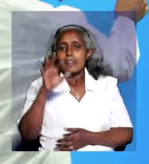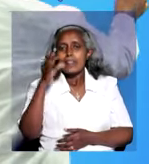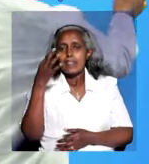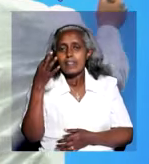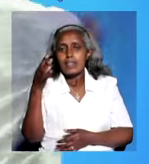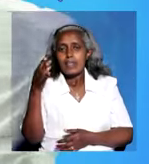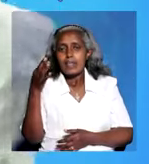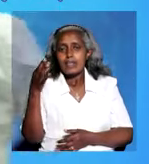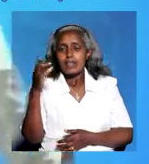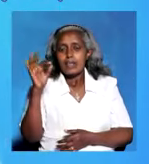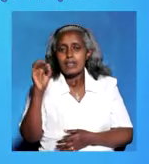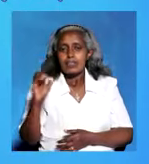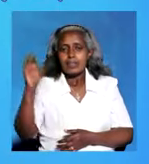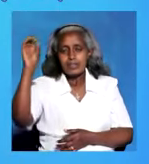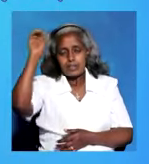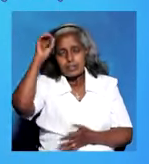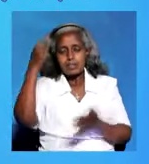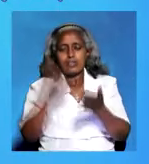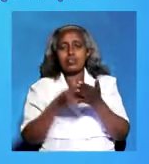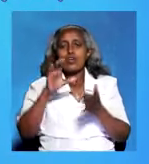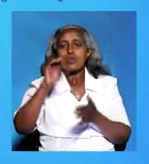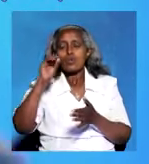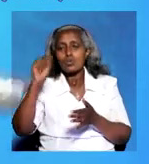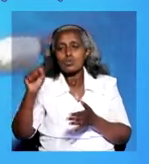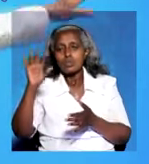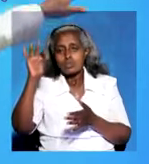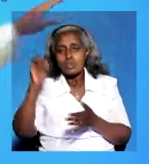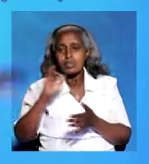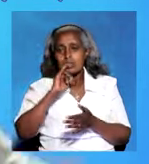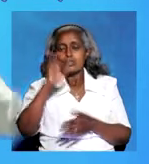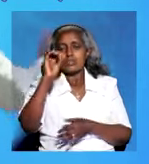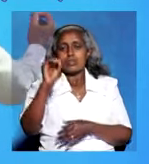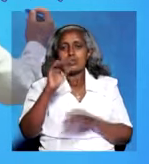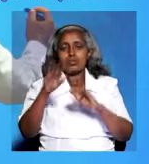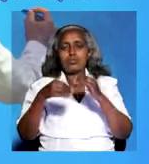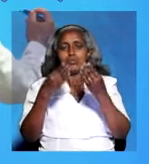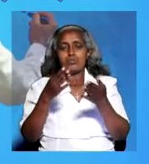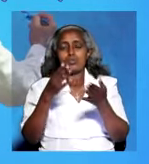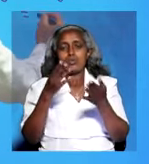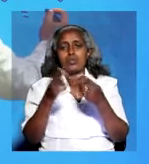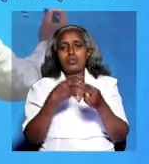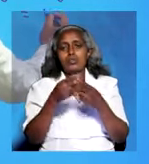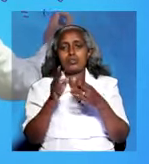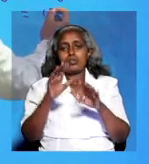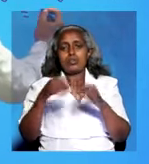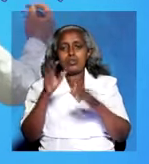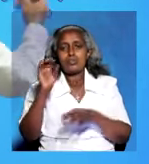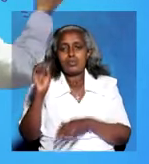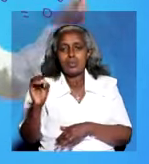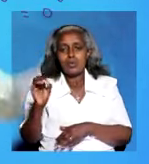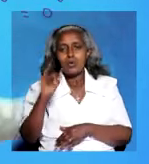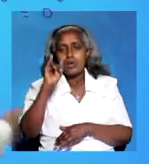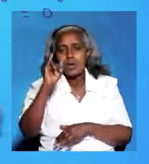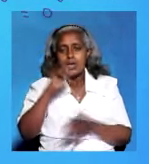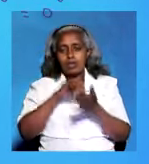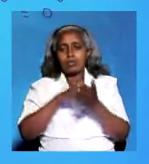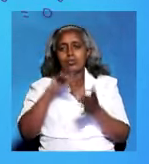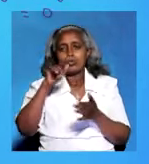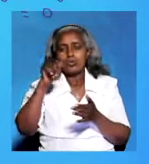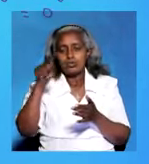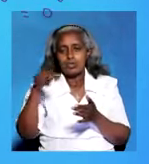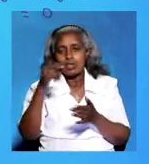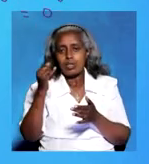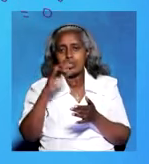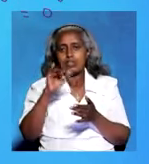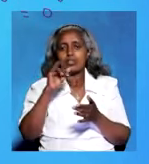90 degree. Since cos 90 is 0, this product gives you 0. Therefore, I dot J and J